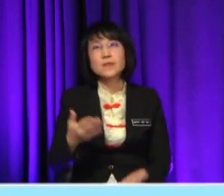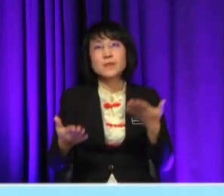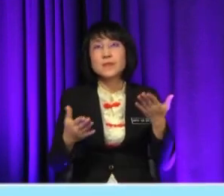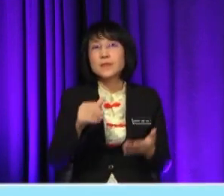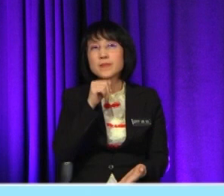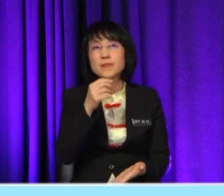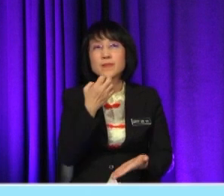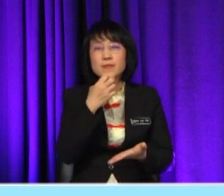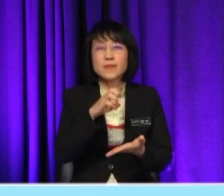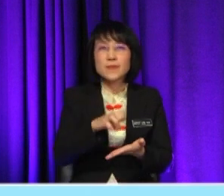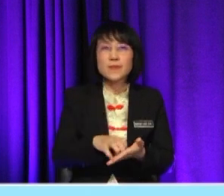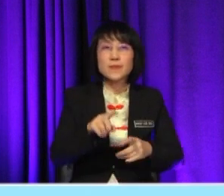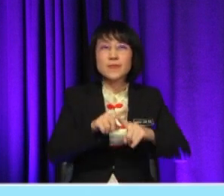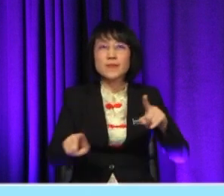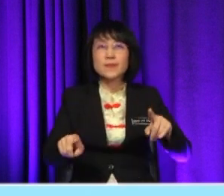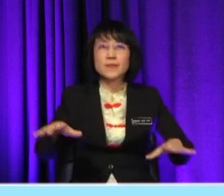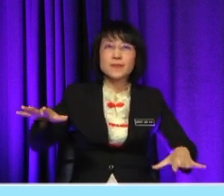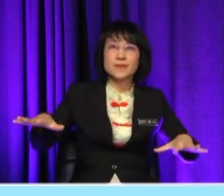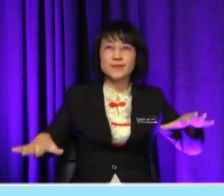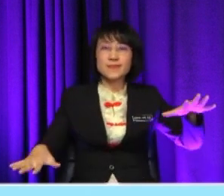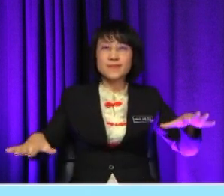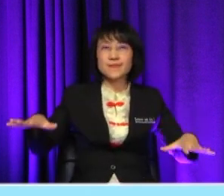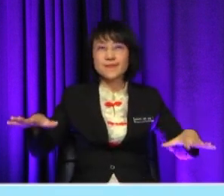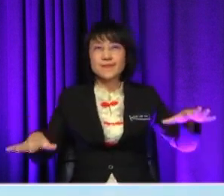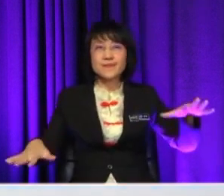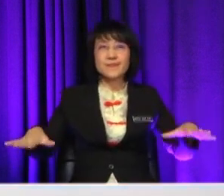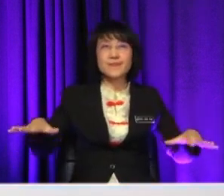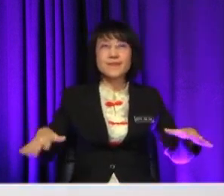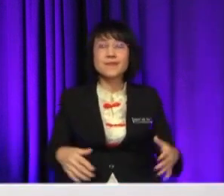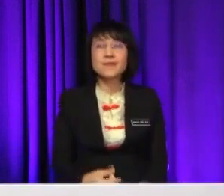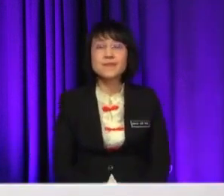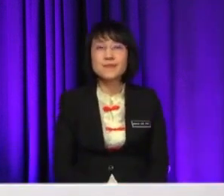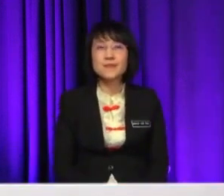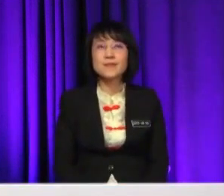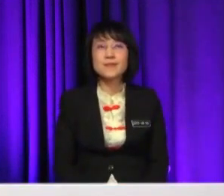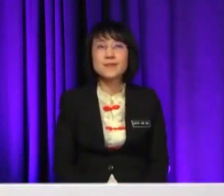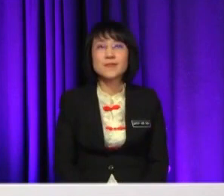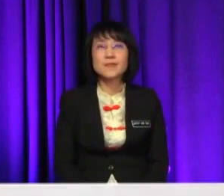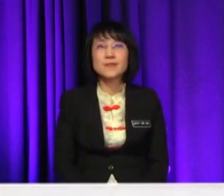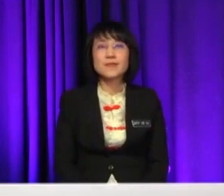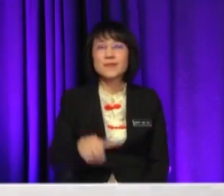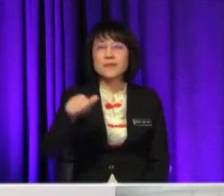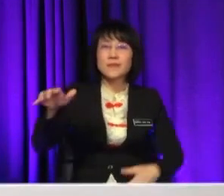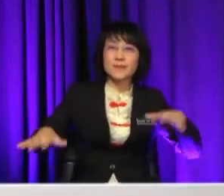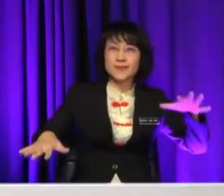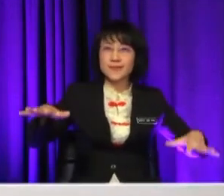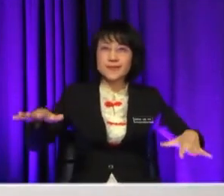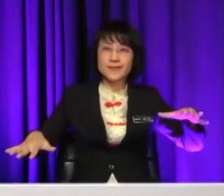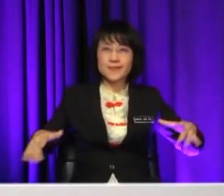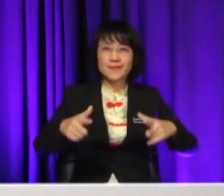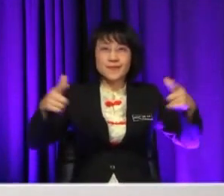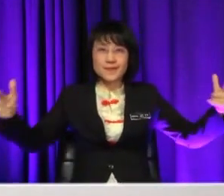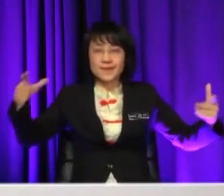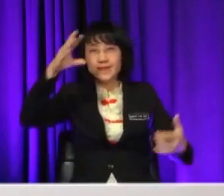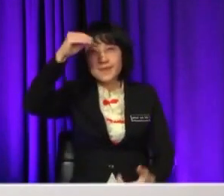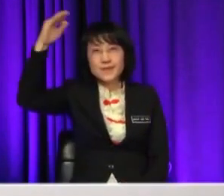definitely clumsy and effective. Clumsy, okay. Yes, a clumsy, large man. Okay. Do